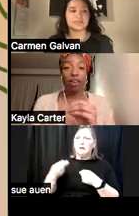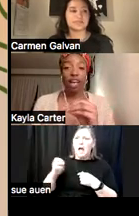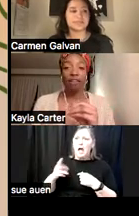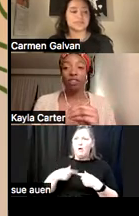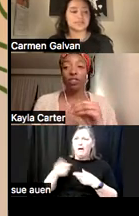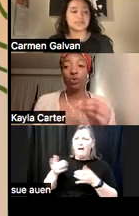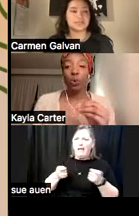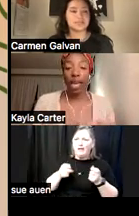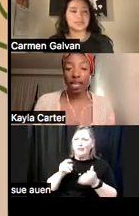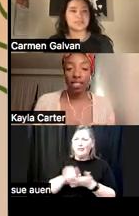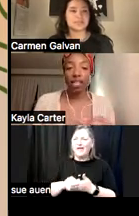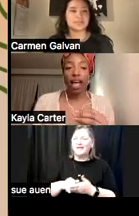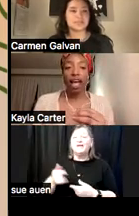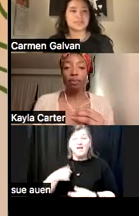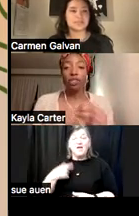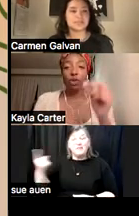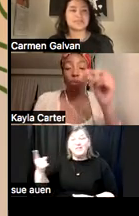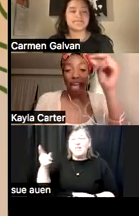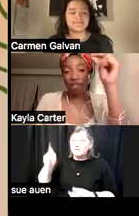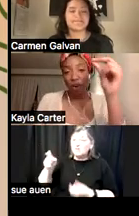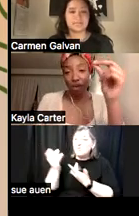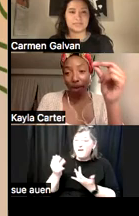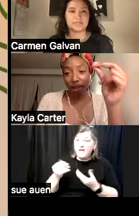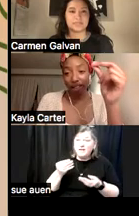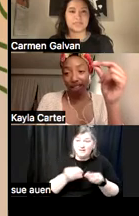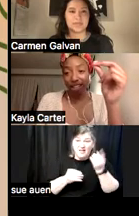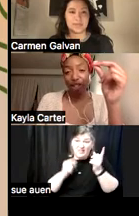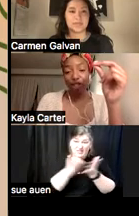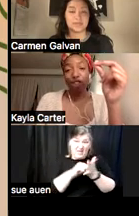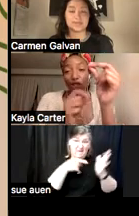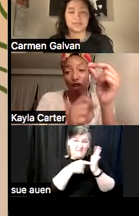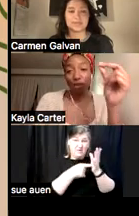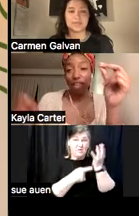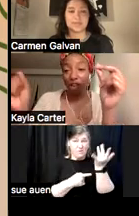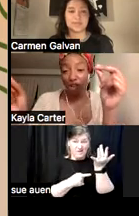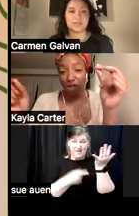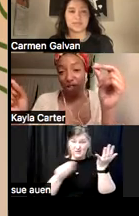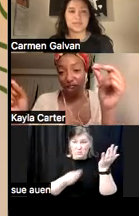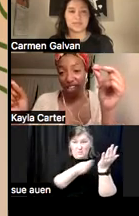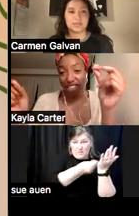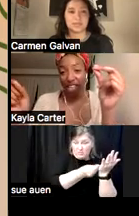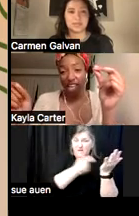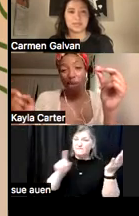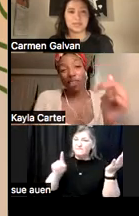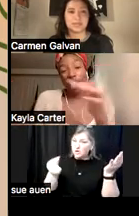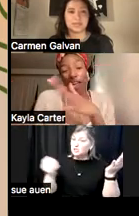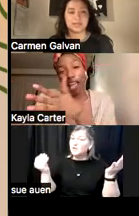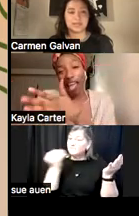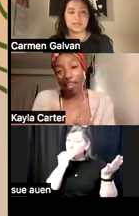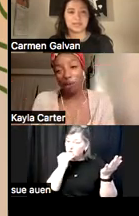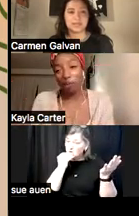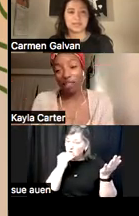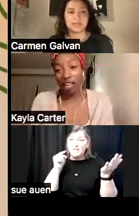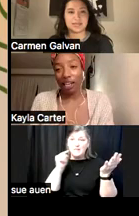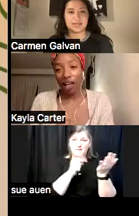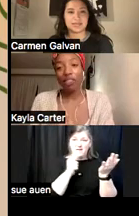concept of having to wait to pay a certain bill so that you can get groceries and being like, I